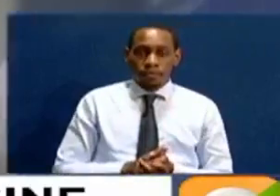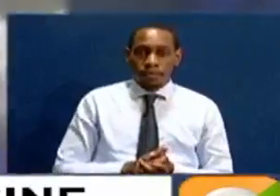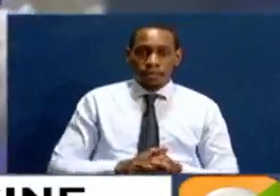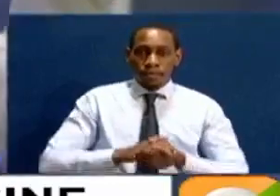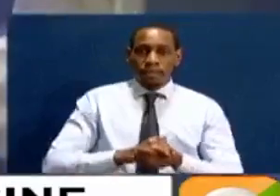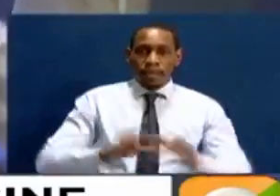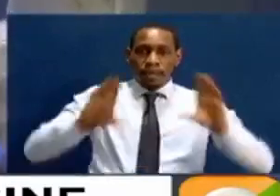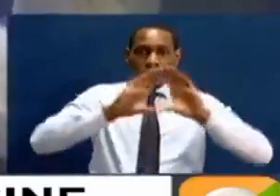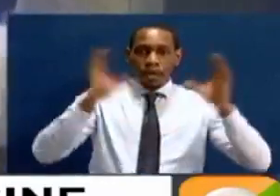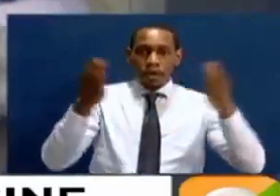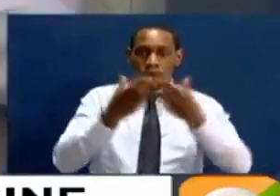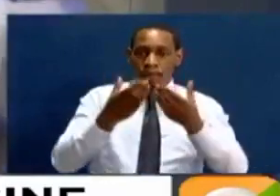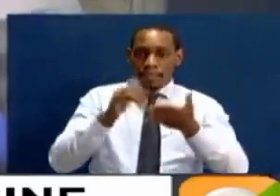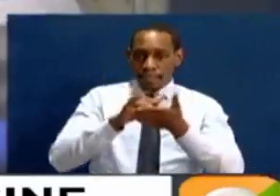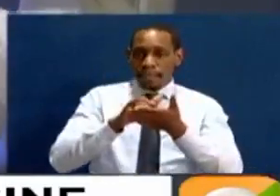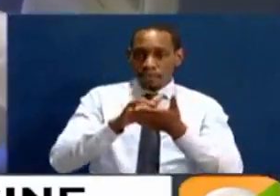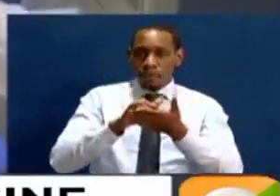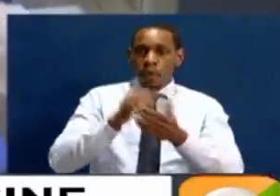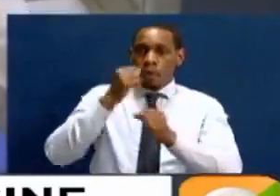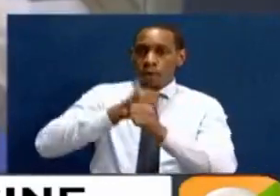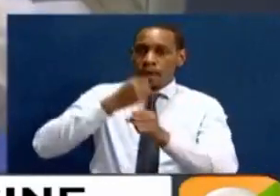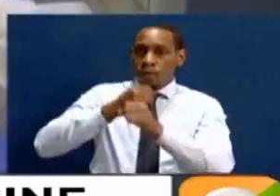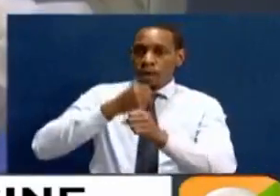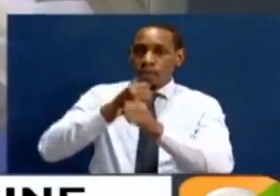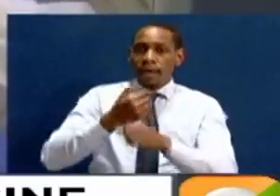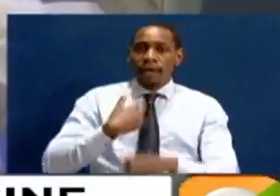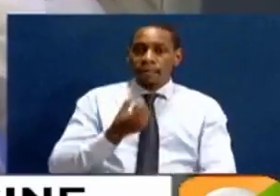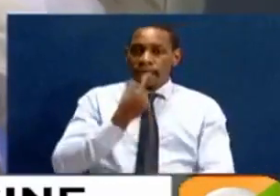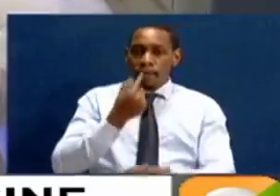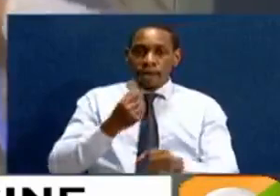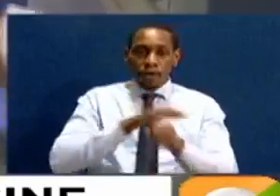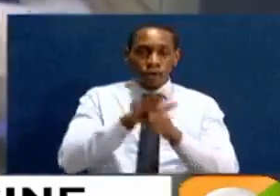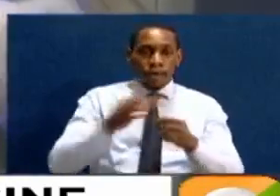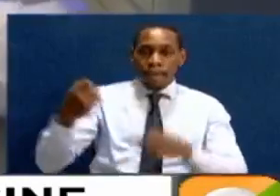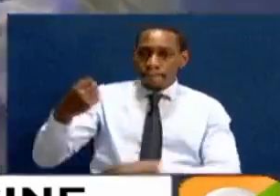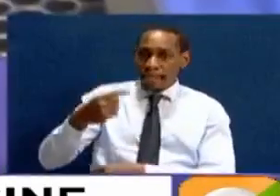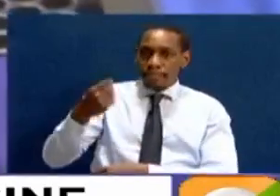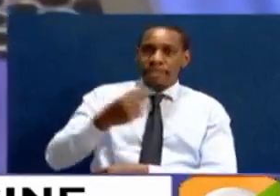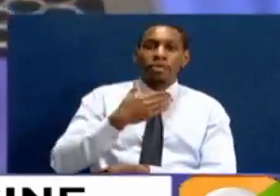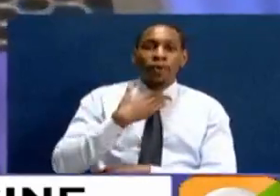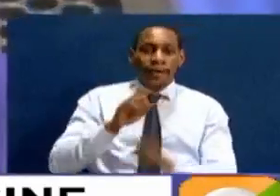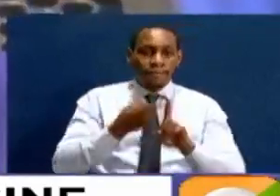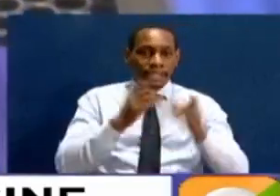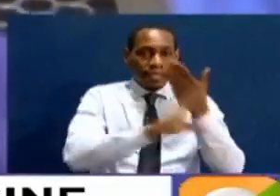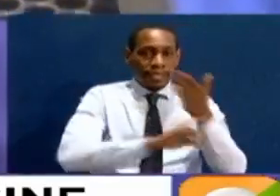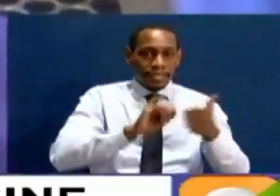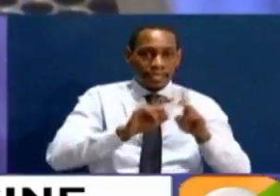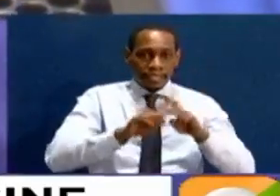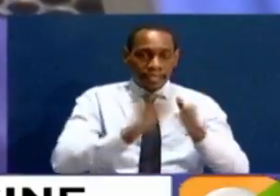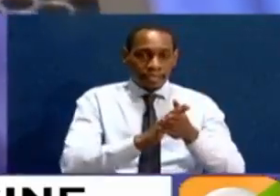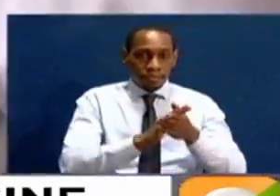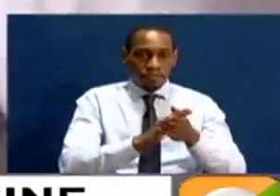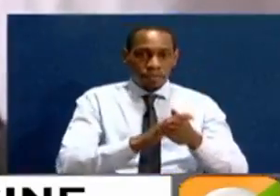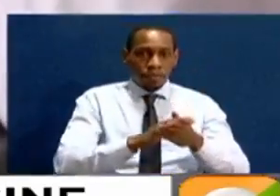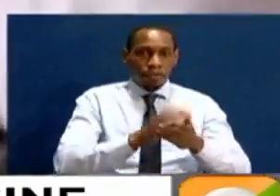The world's big powers have been racing for a COVID-19 vaccine for months in an attempt to be the first to begin the long road